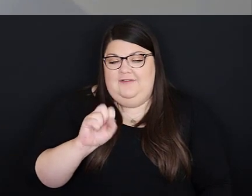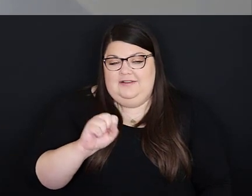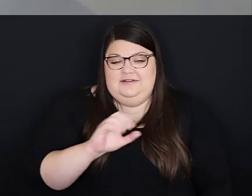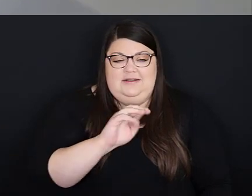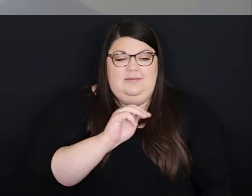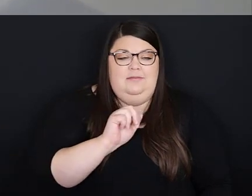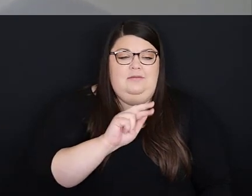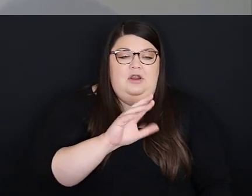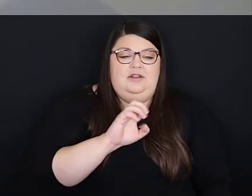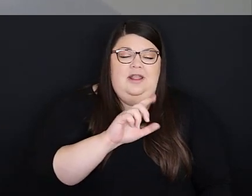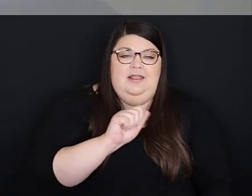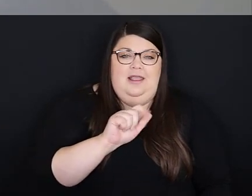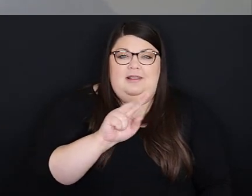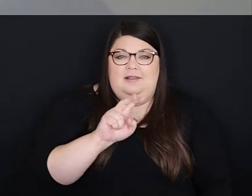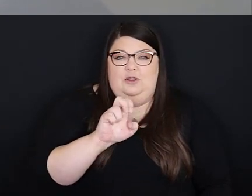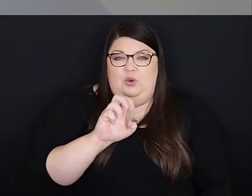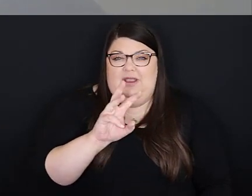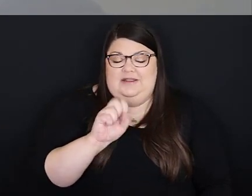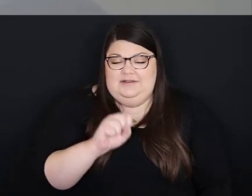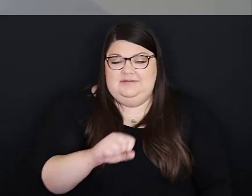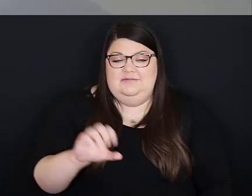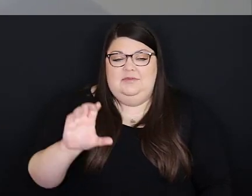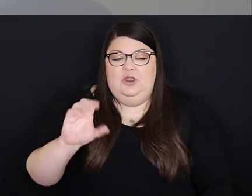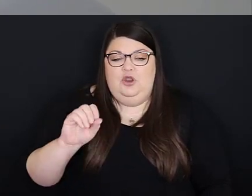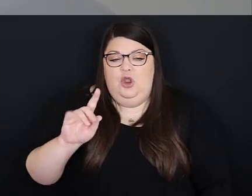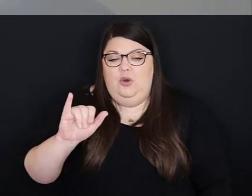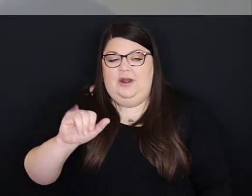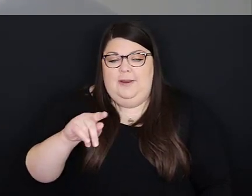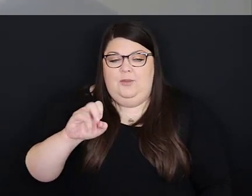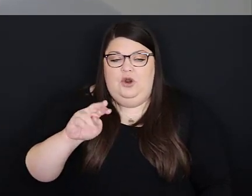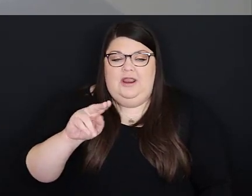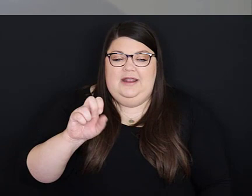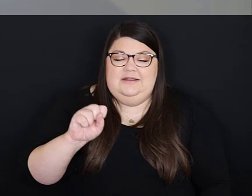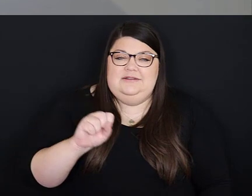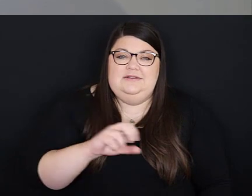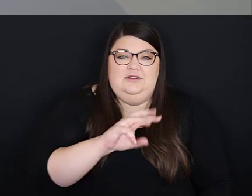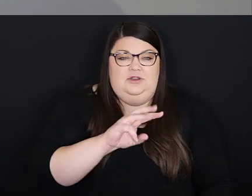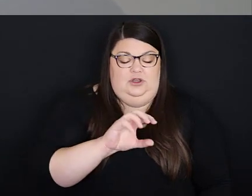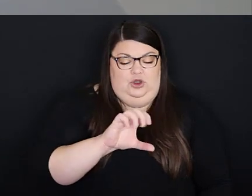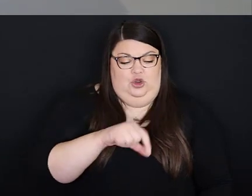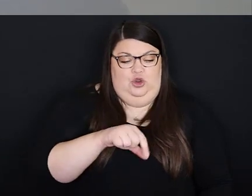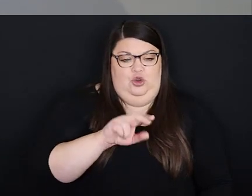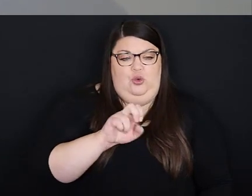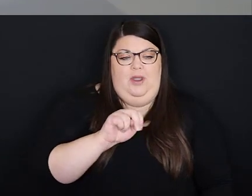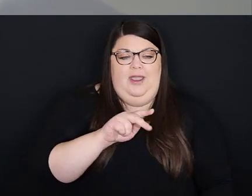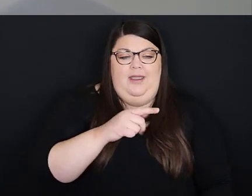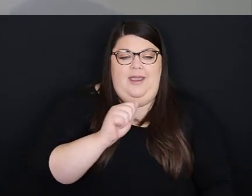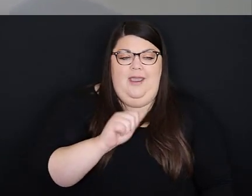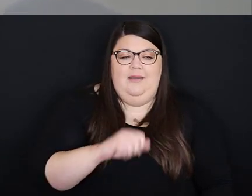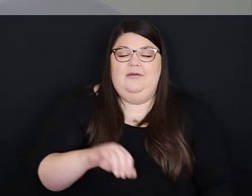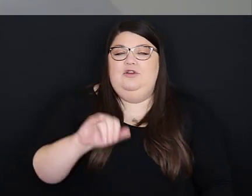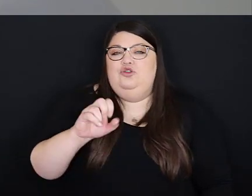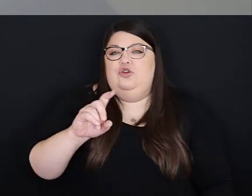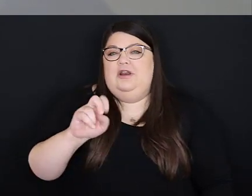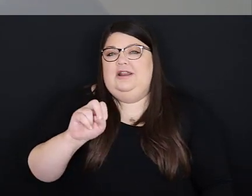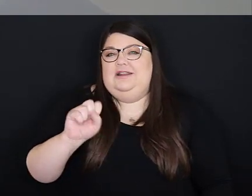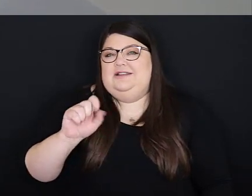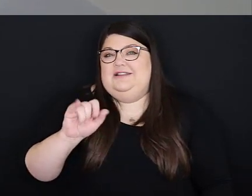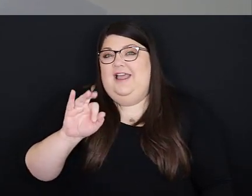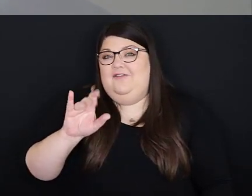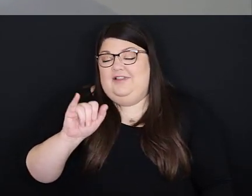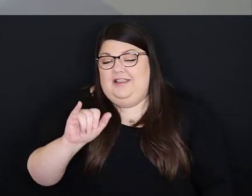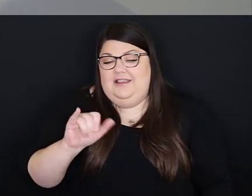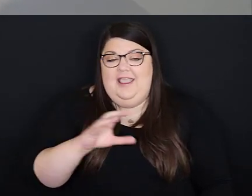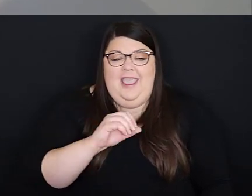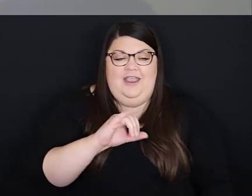Lewis, Cody Perkins, Quenga, Jordan Slaffley, and Jobel Medina. Special shout